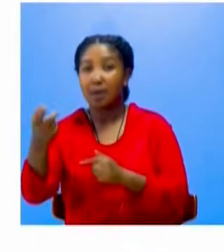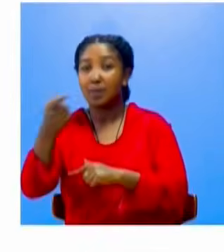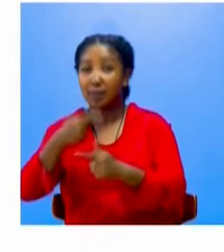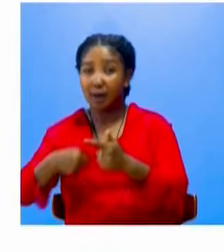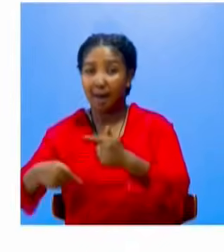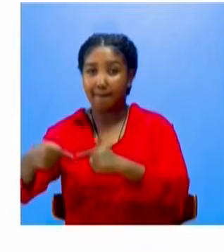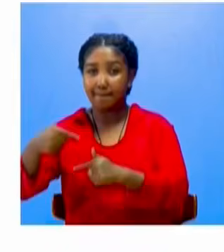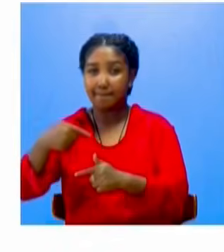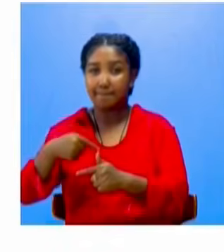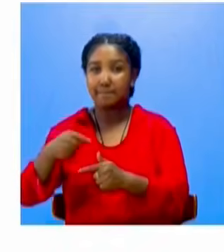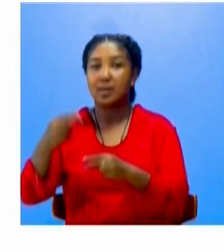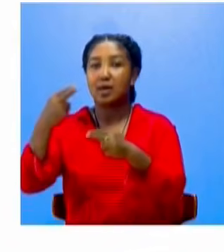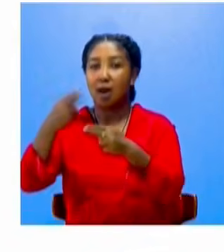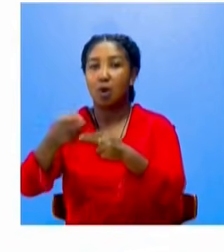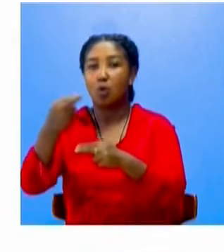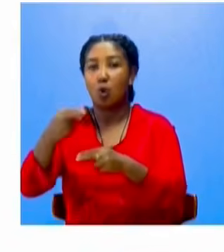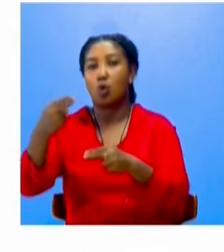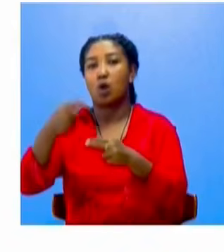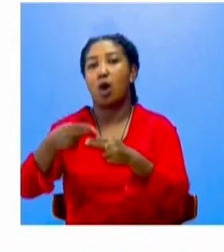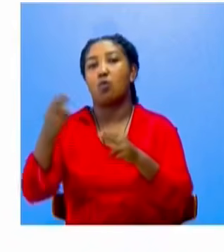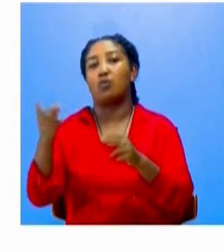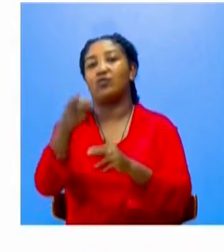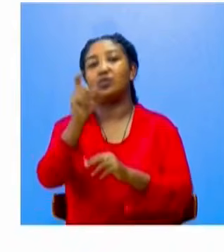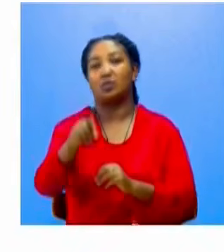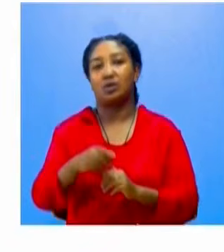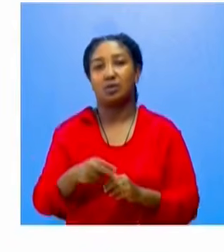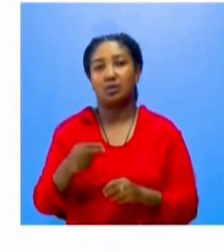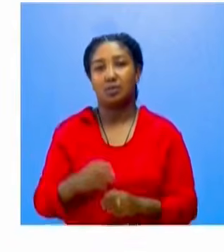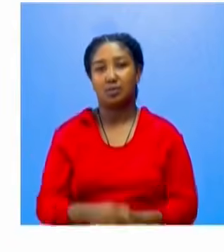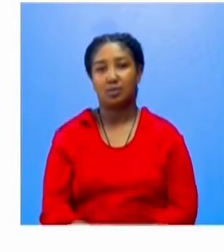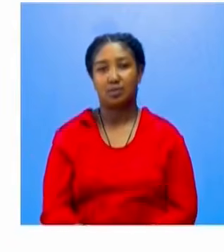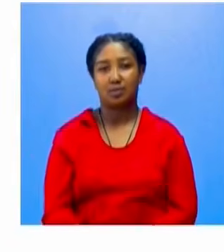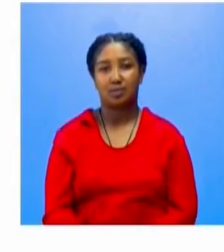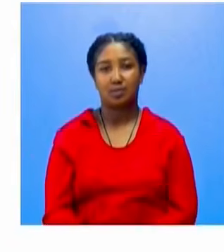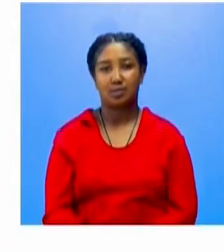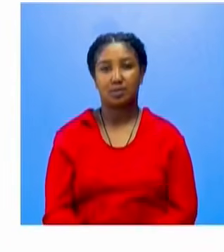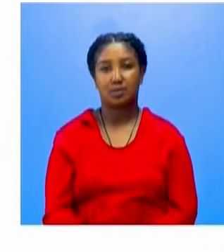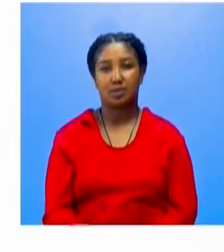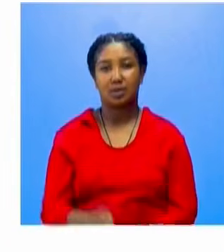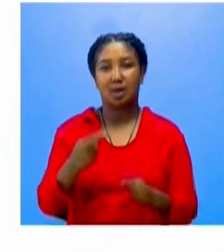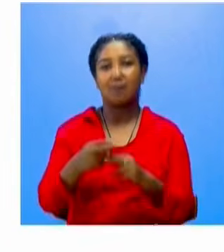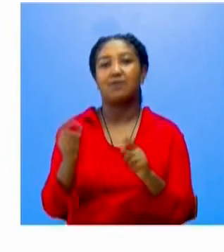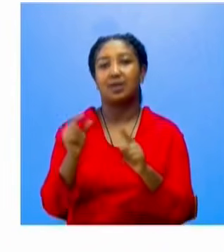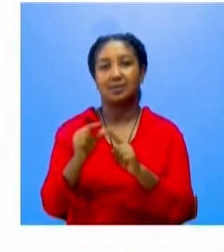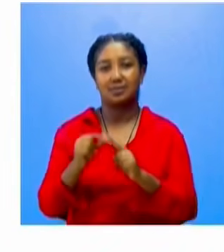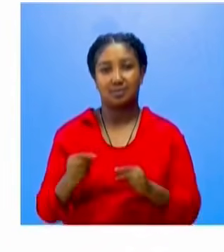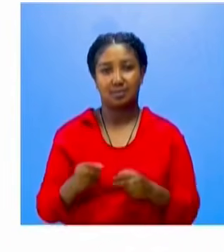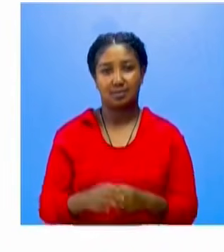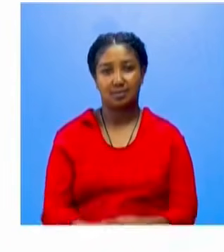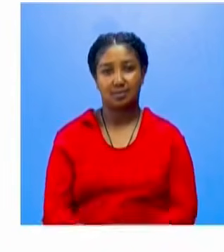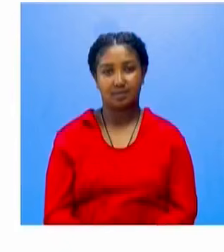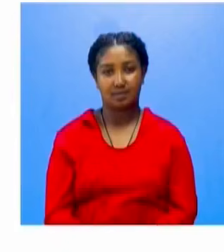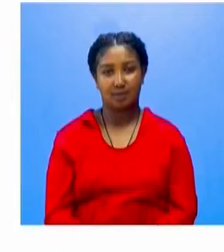what? Noun or noun phrase. Noun or noun phrase.